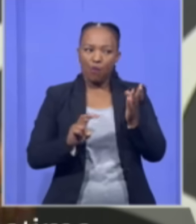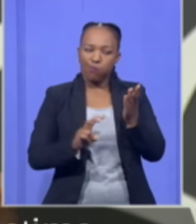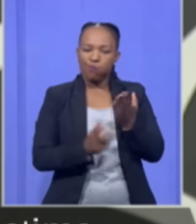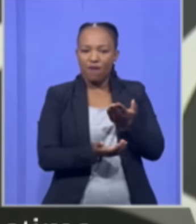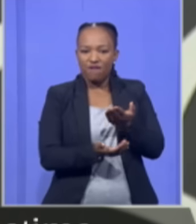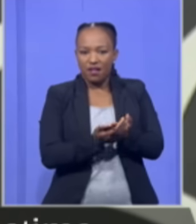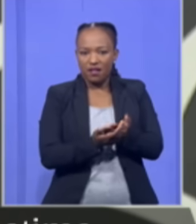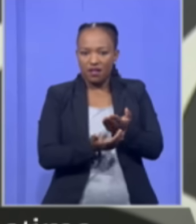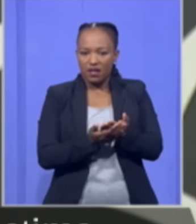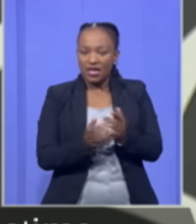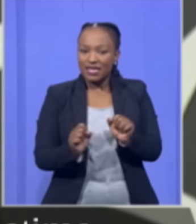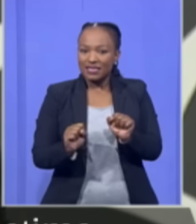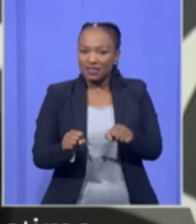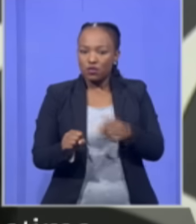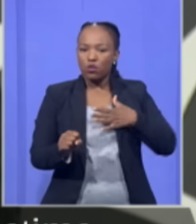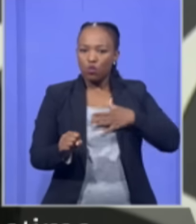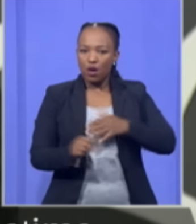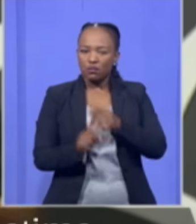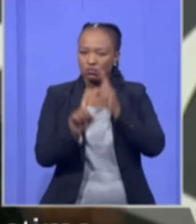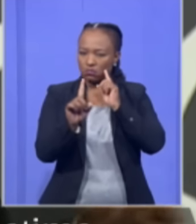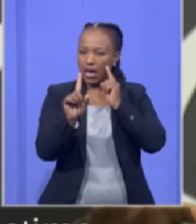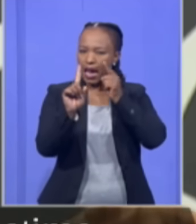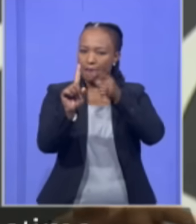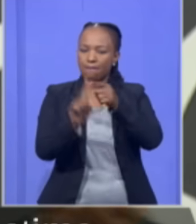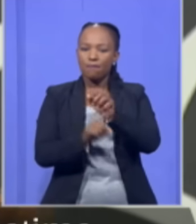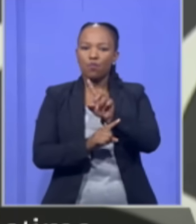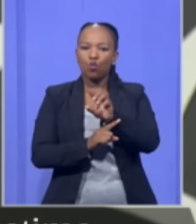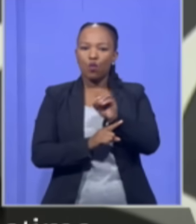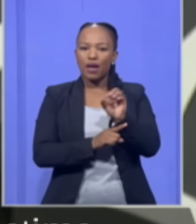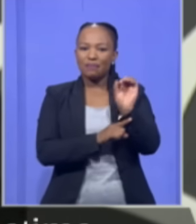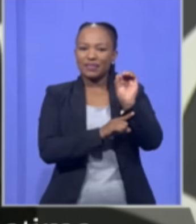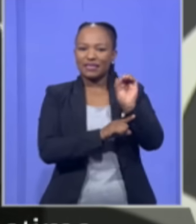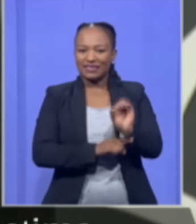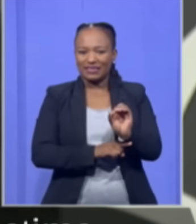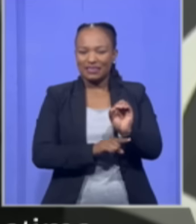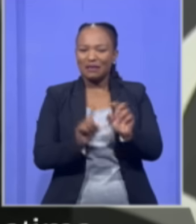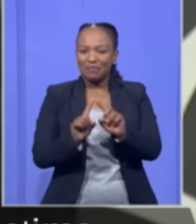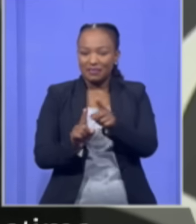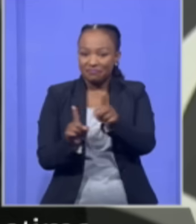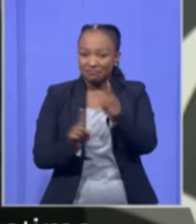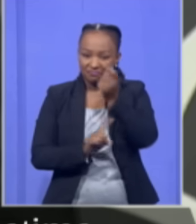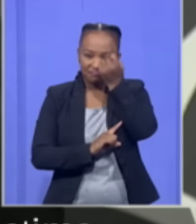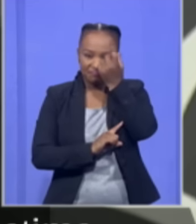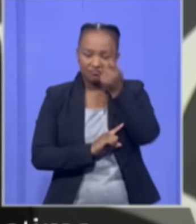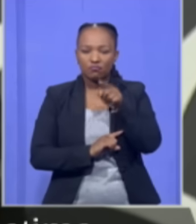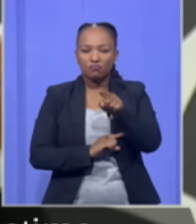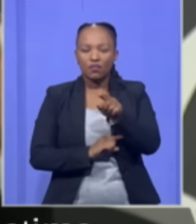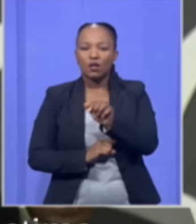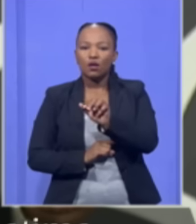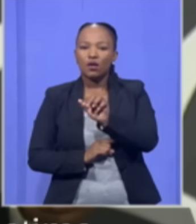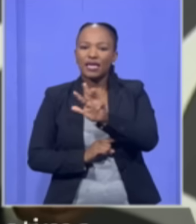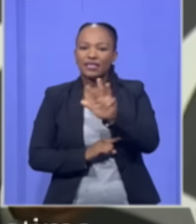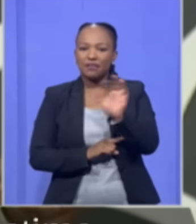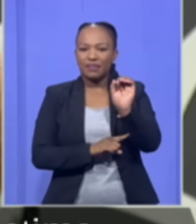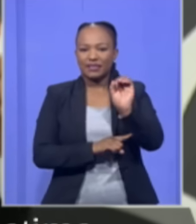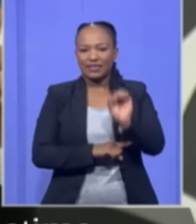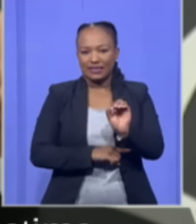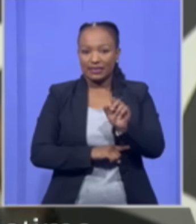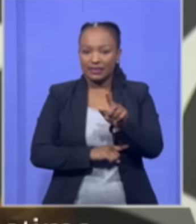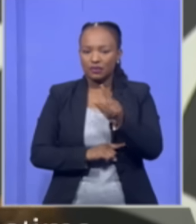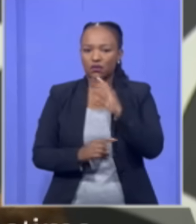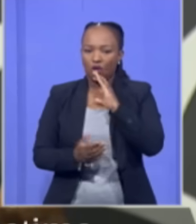course, we want to get to 100%, but understanding where we're coming from, I think 99% confirms the fact that